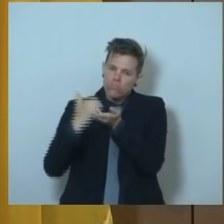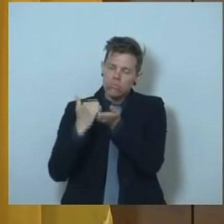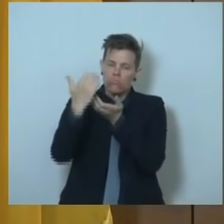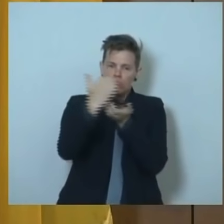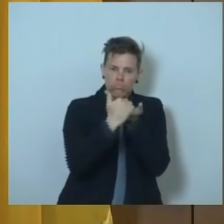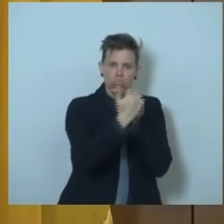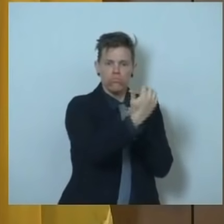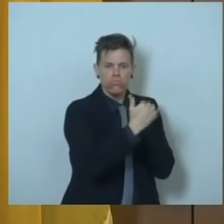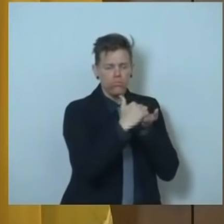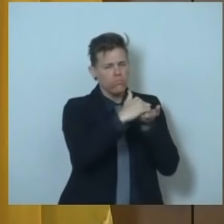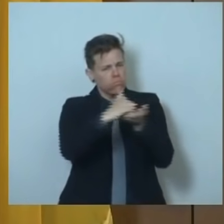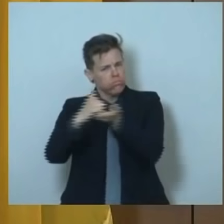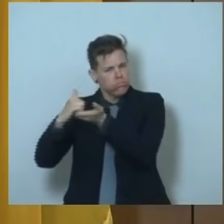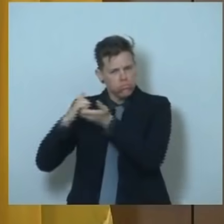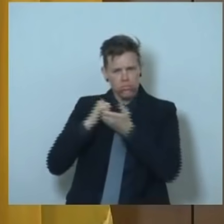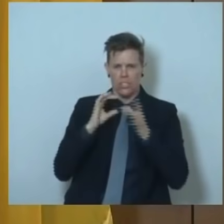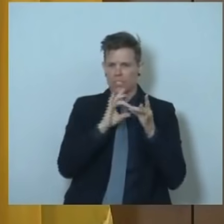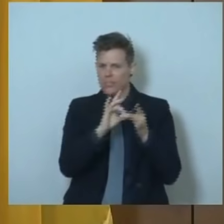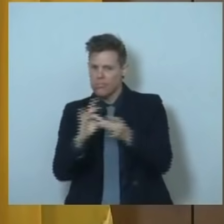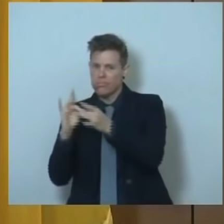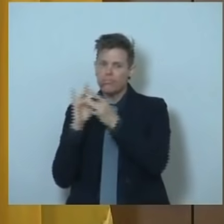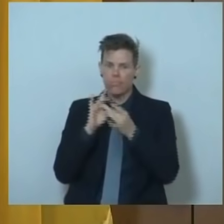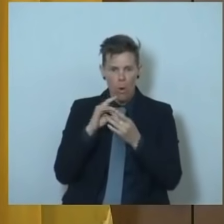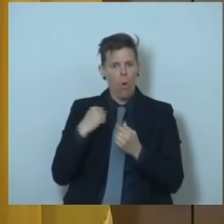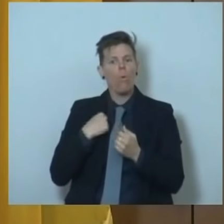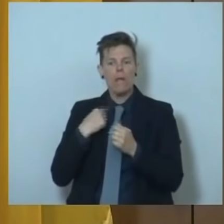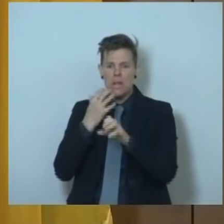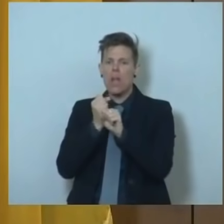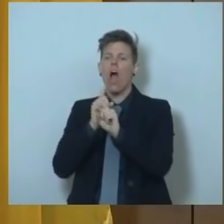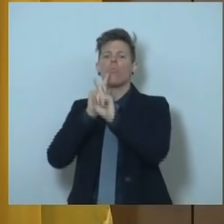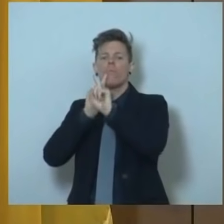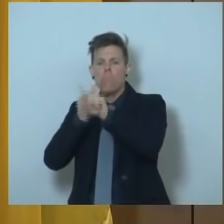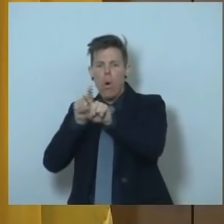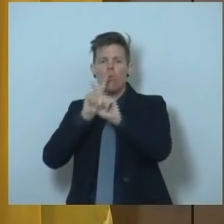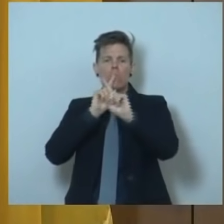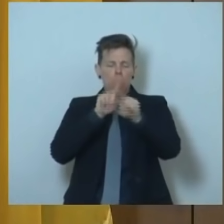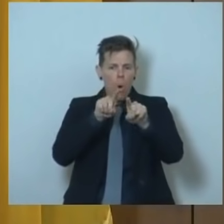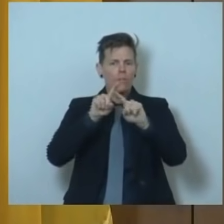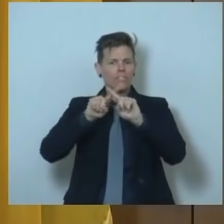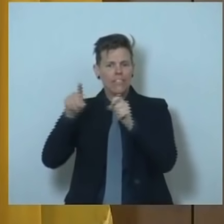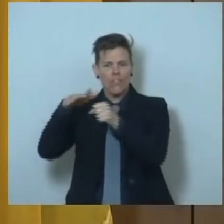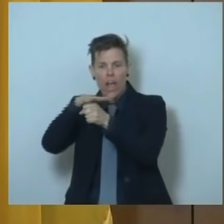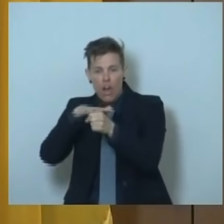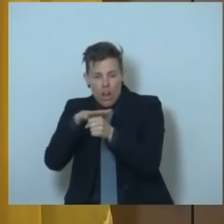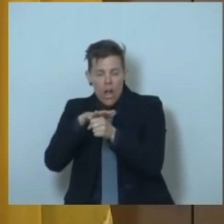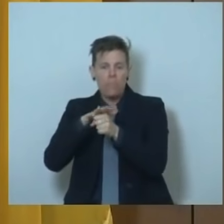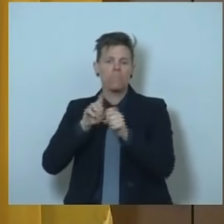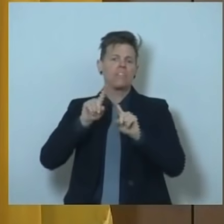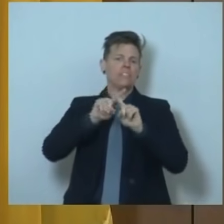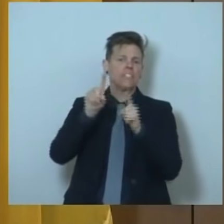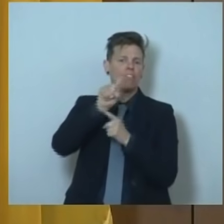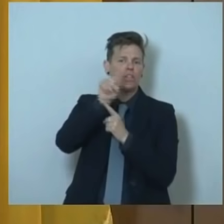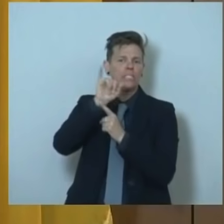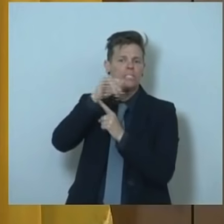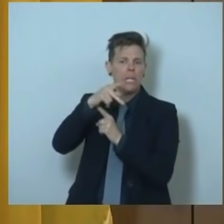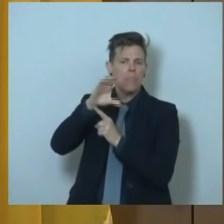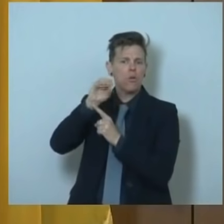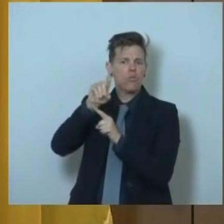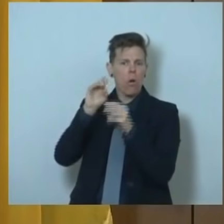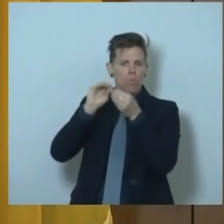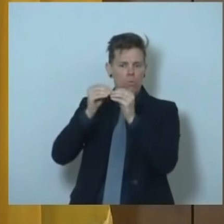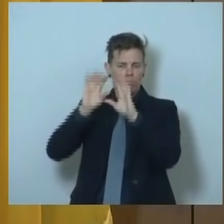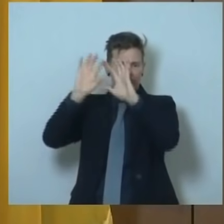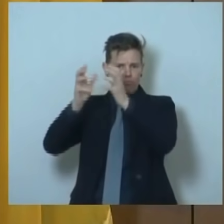track to the zip code level what's occurring so that we can prepare for best case, worst case scenarios. That